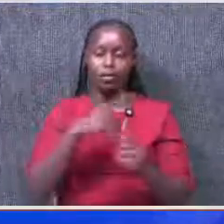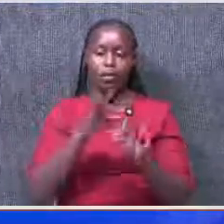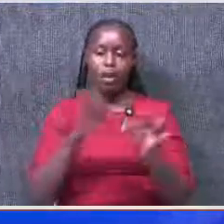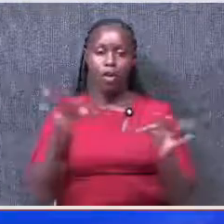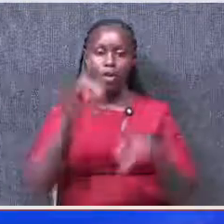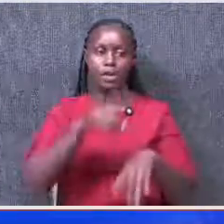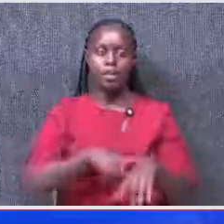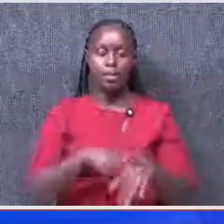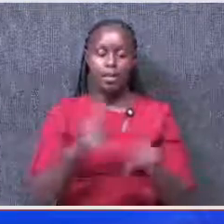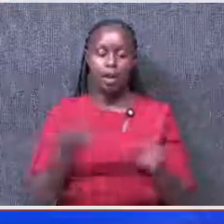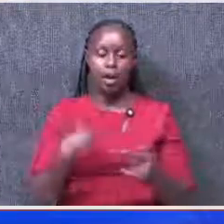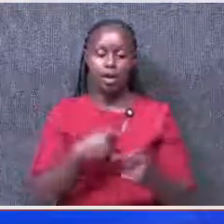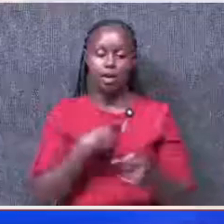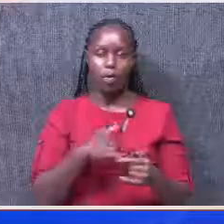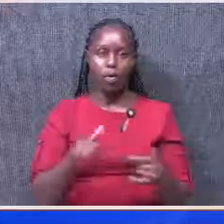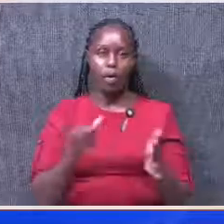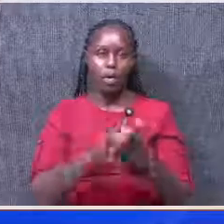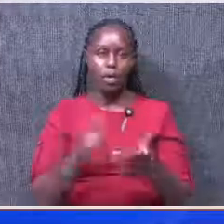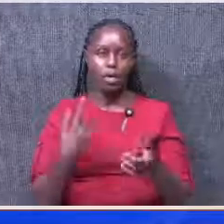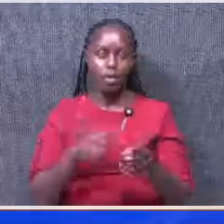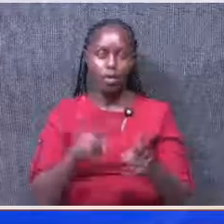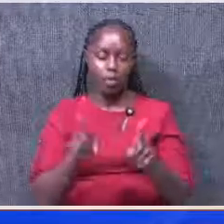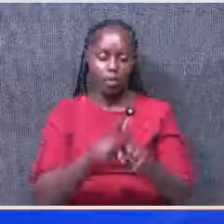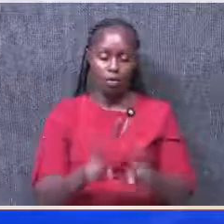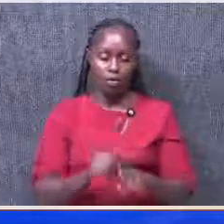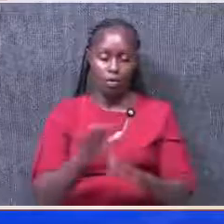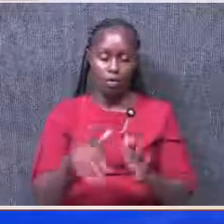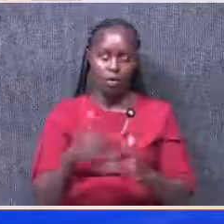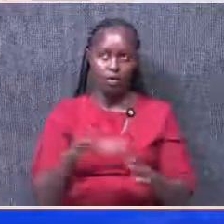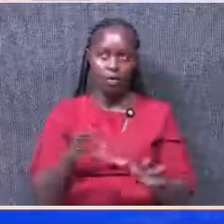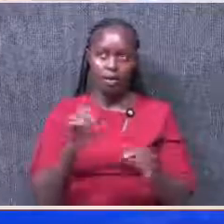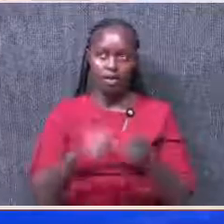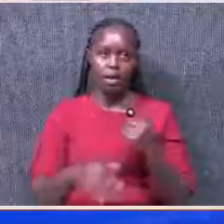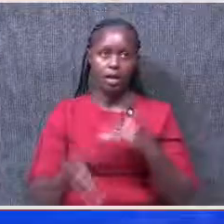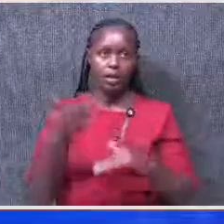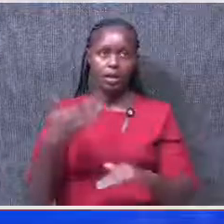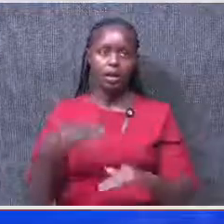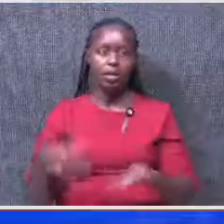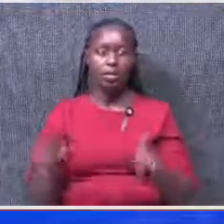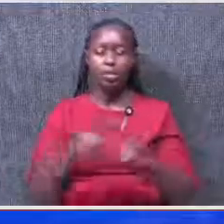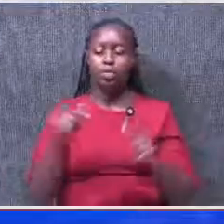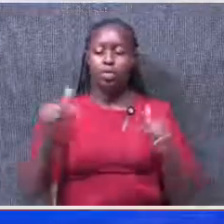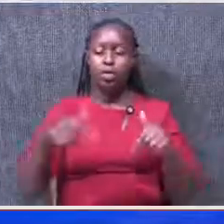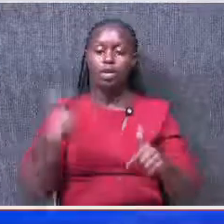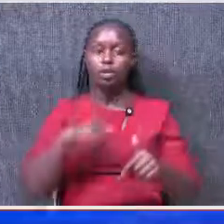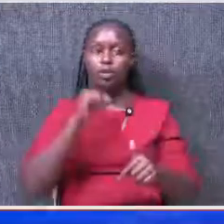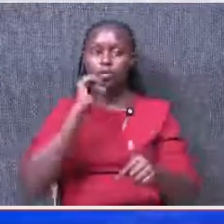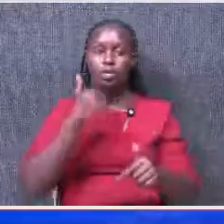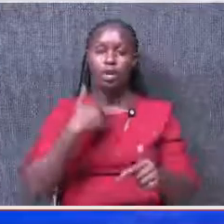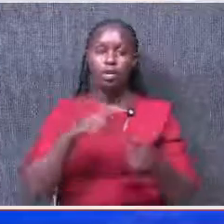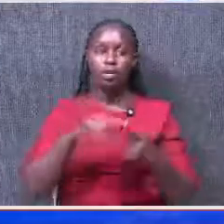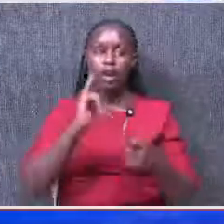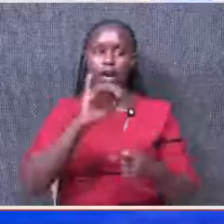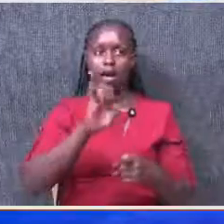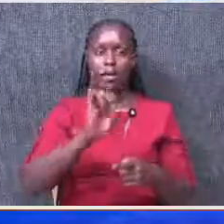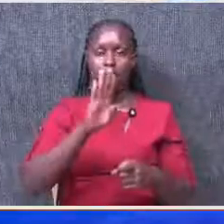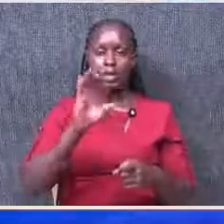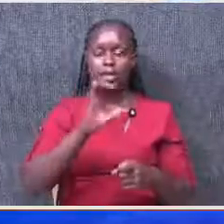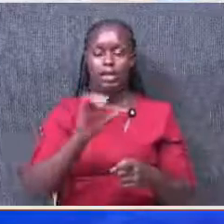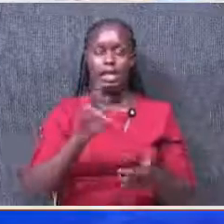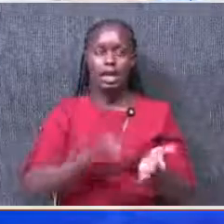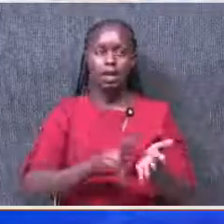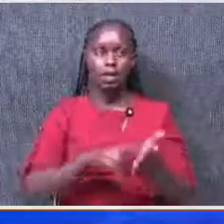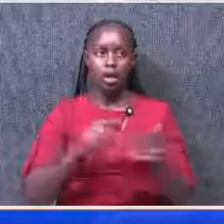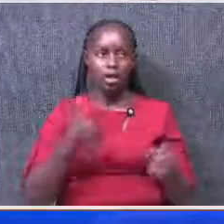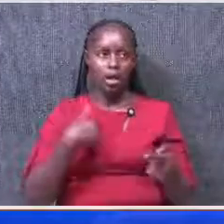it has come. We have approved what we are talking about. Today, we don't have our IEBC records here. They